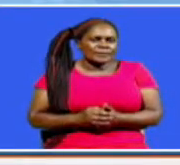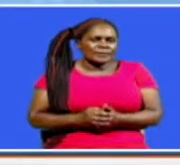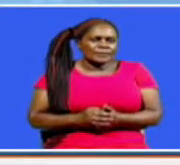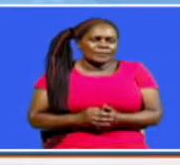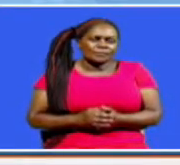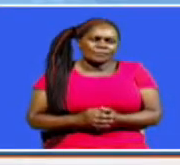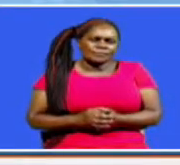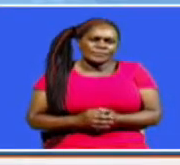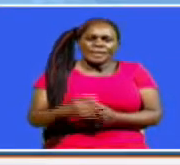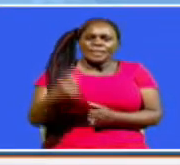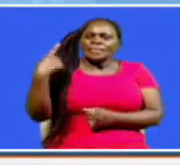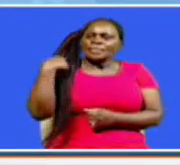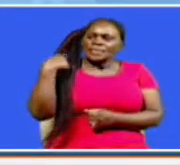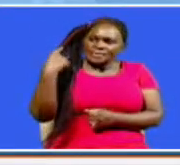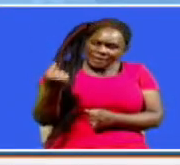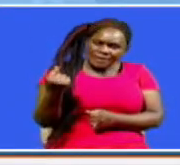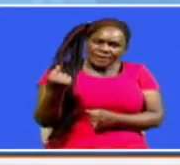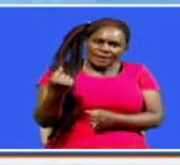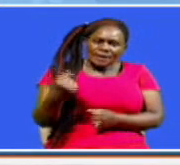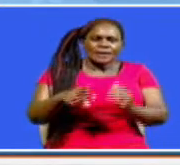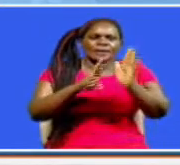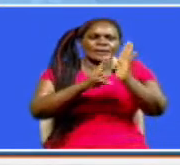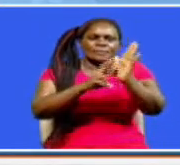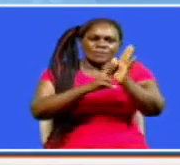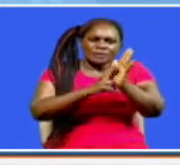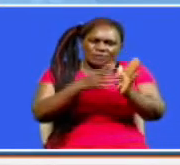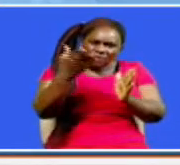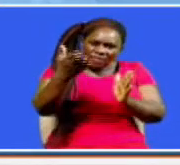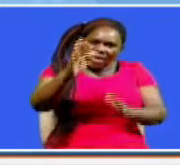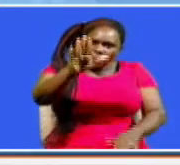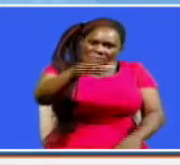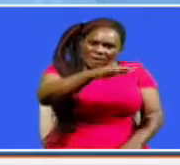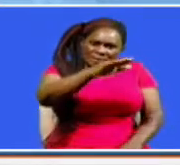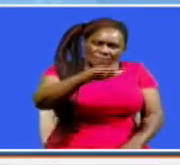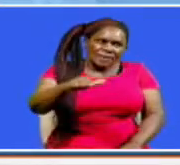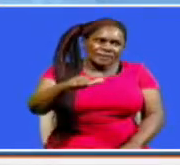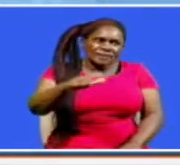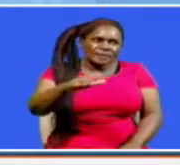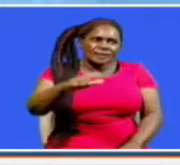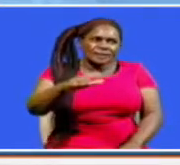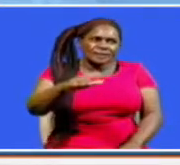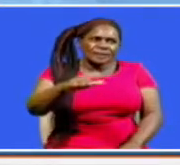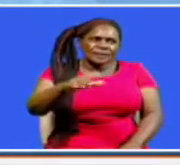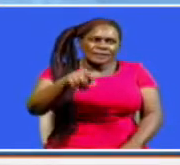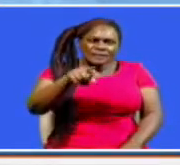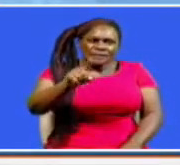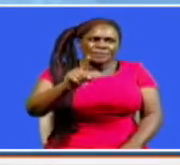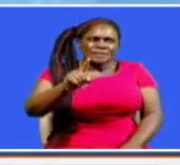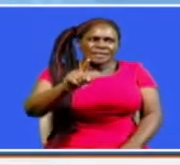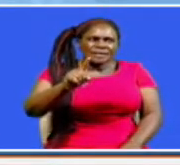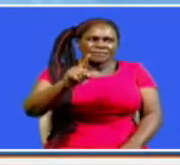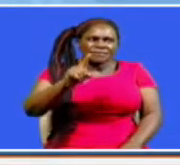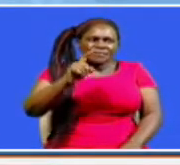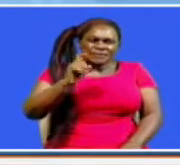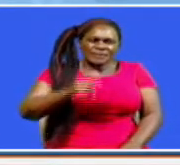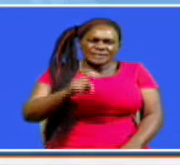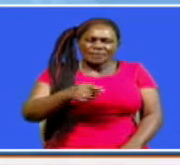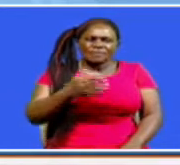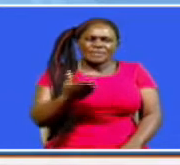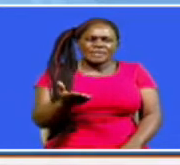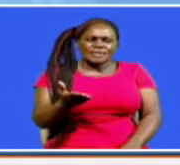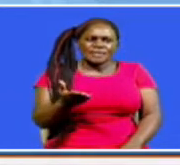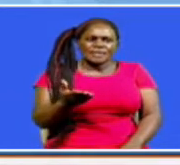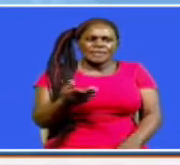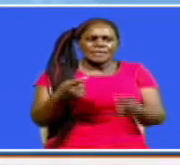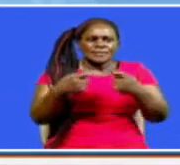then yesterday the representatives who went to Parliament, don't you think then they did a disservice in